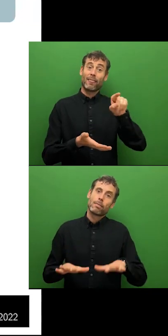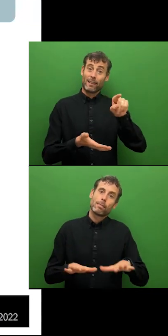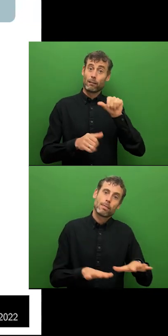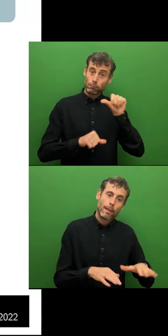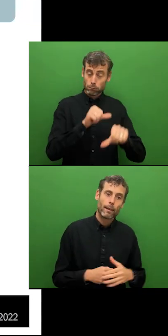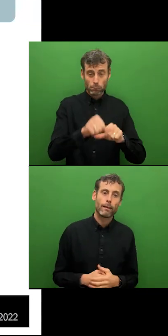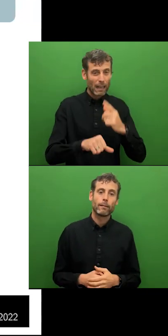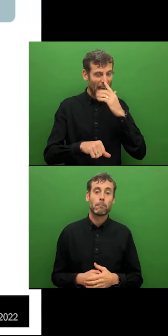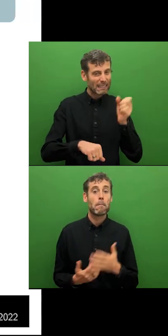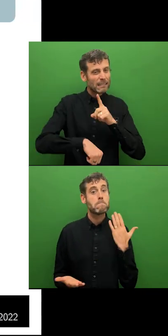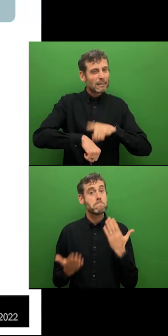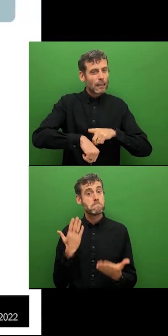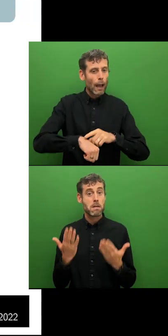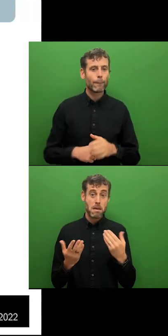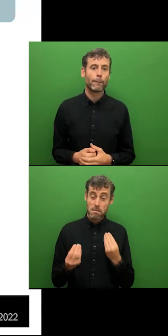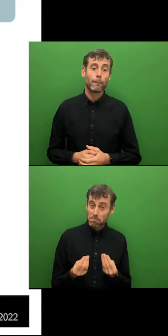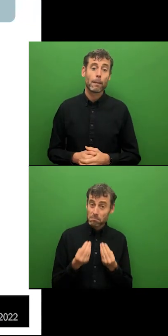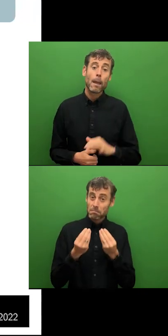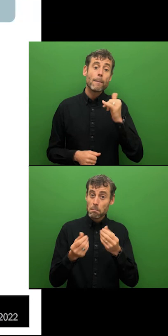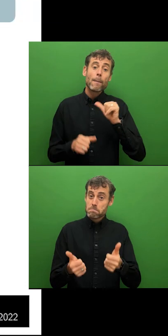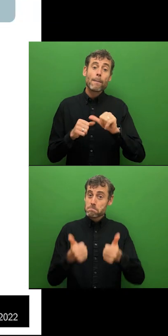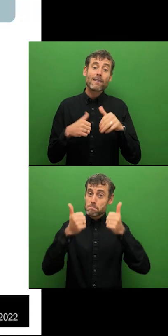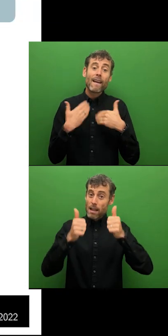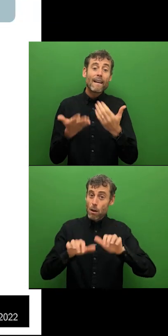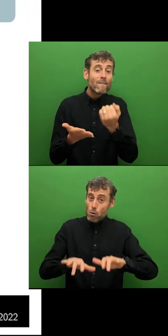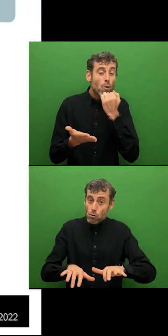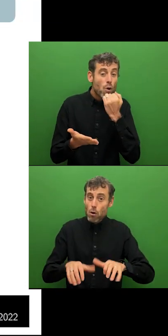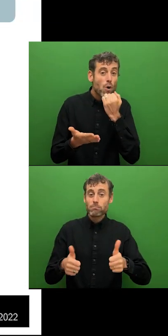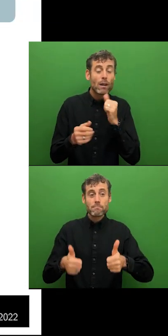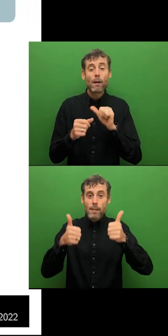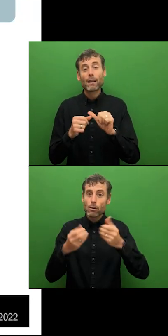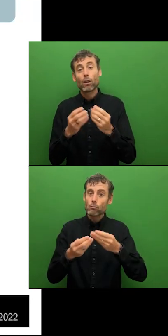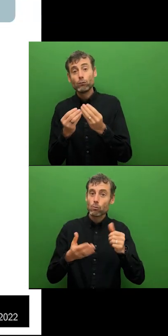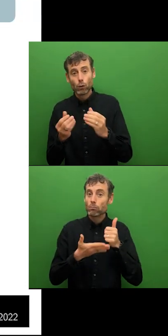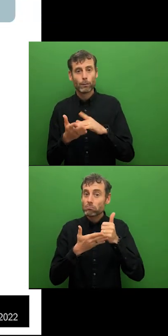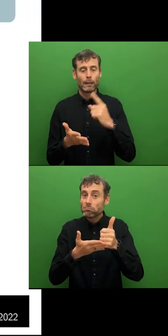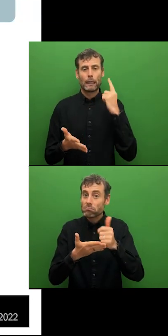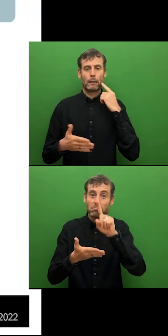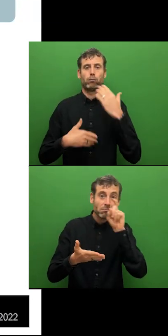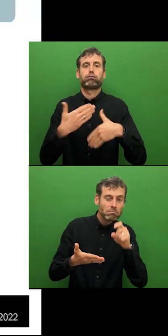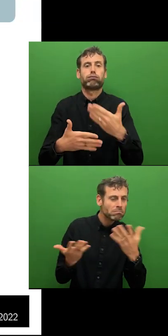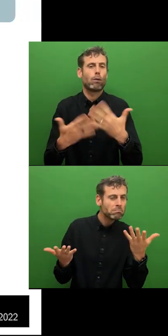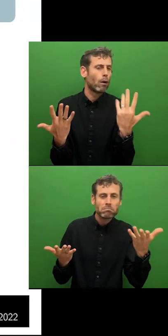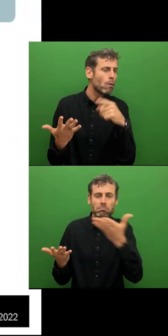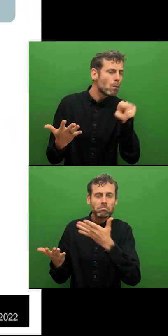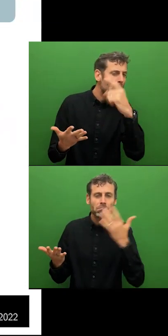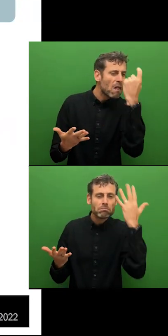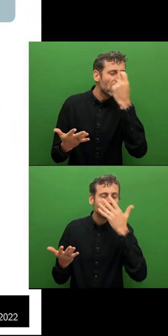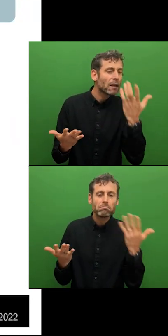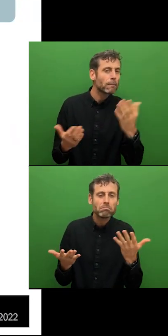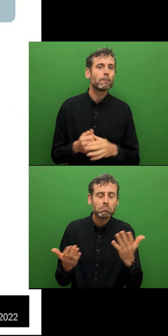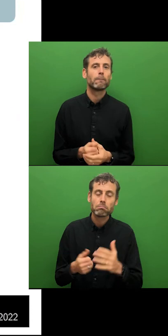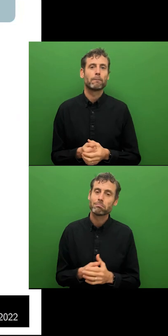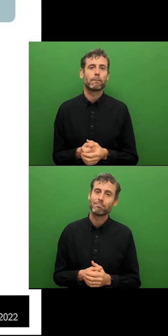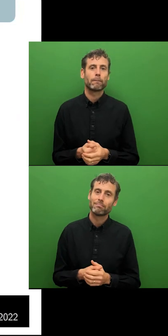few days. Perhaps we can provide better code or better resources to help get started, and we'd appreciate your thoughts